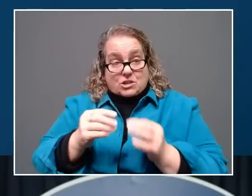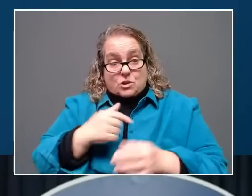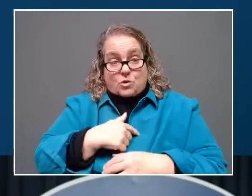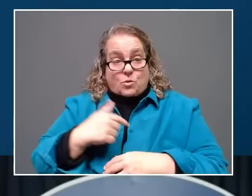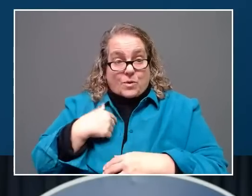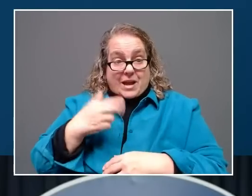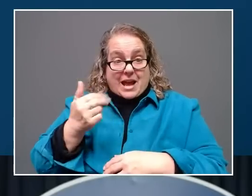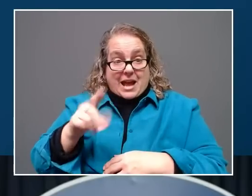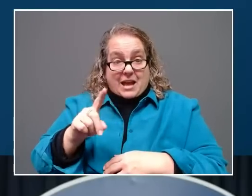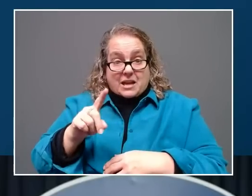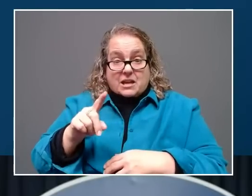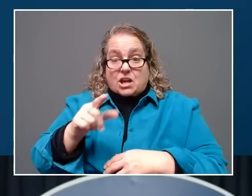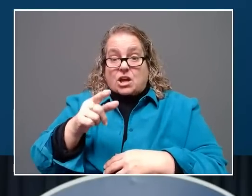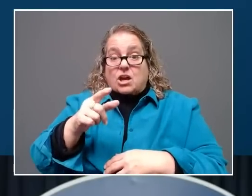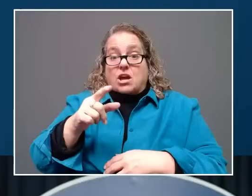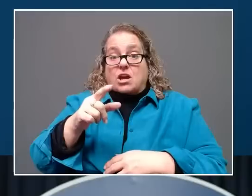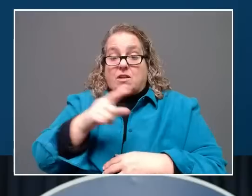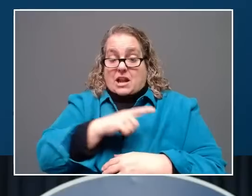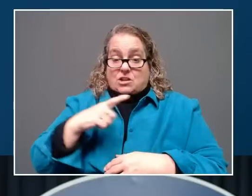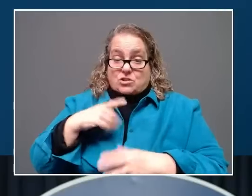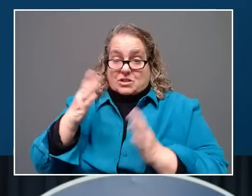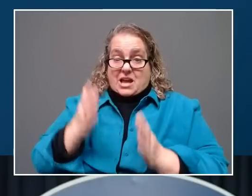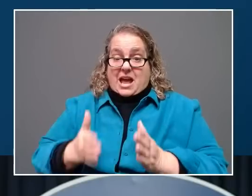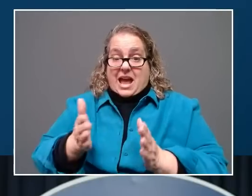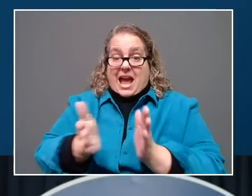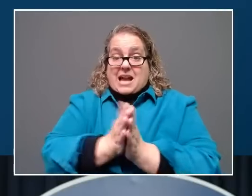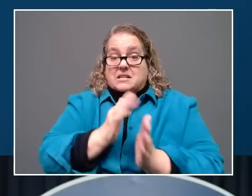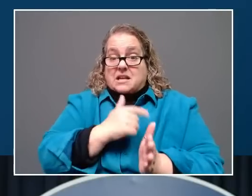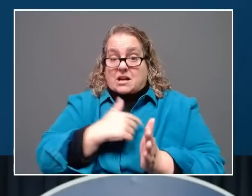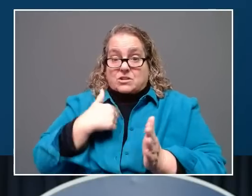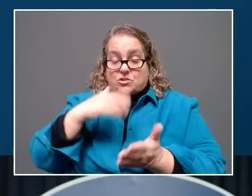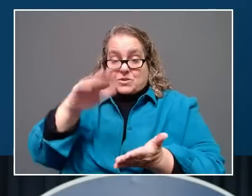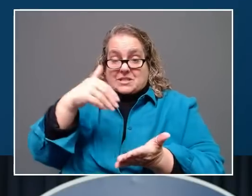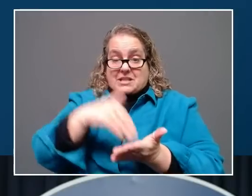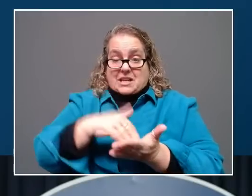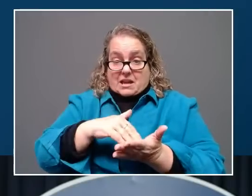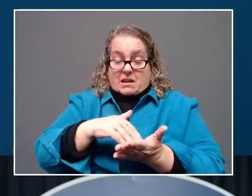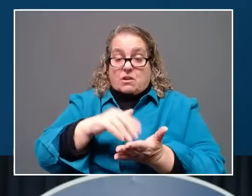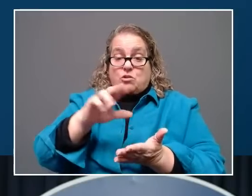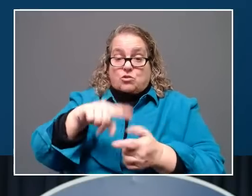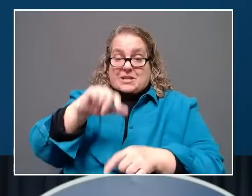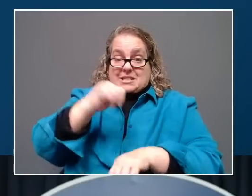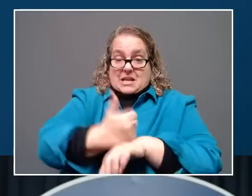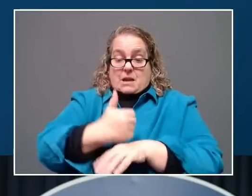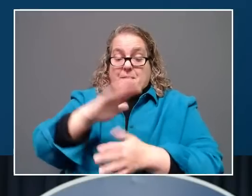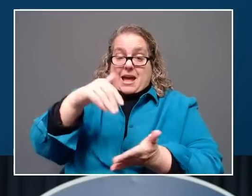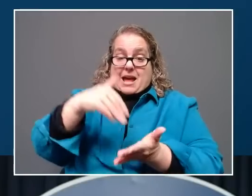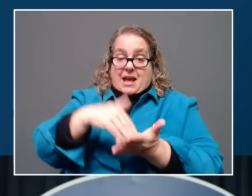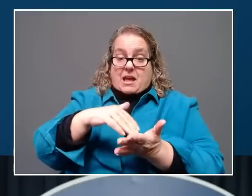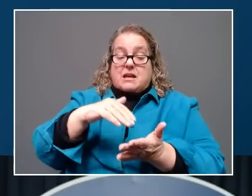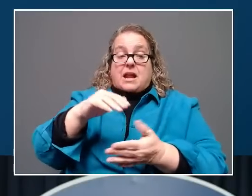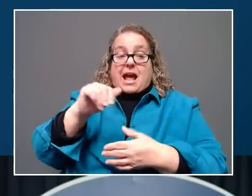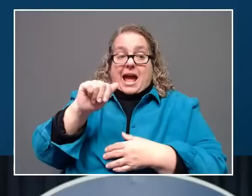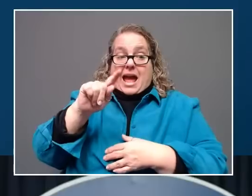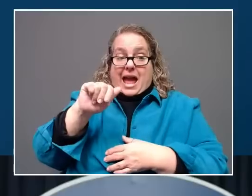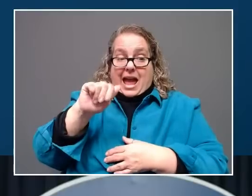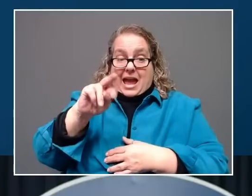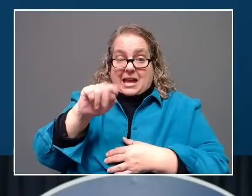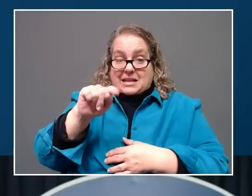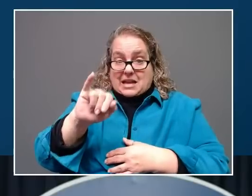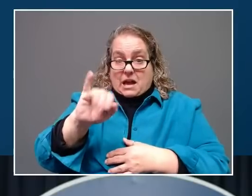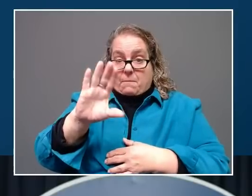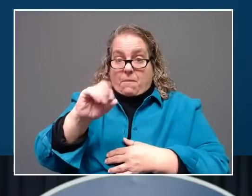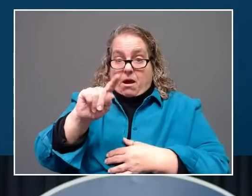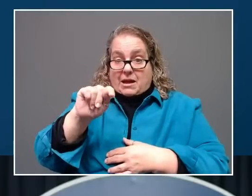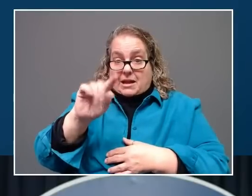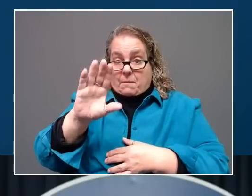General Assembly asked us to set up regional antibody centers with, these are monoclonal antibody plan. We